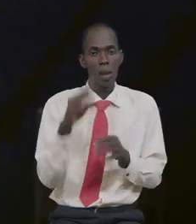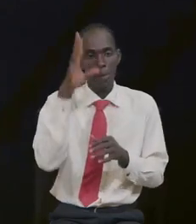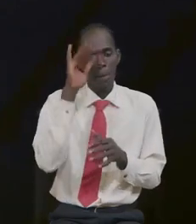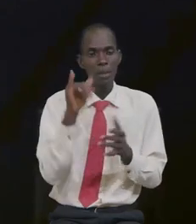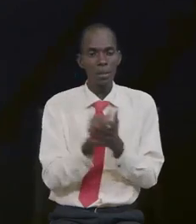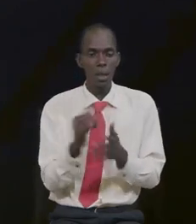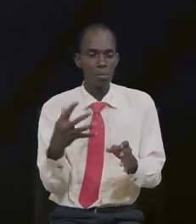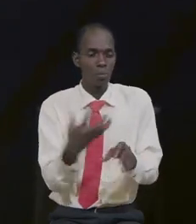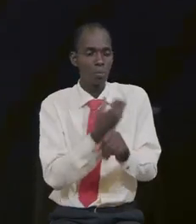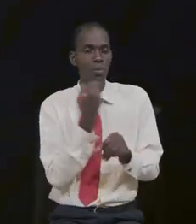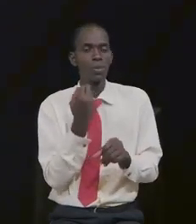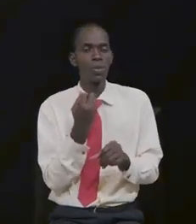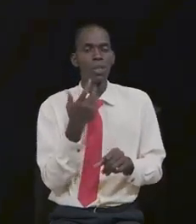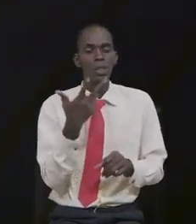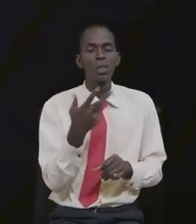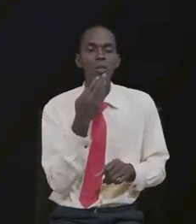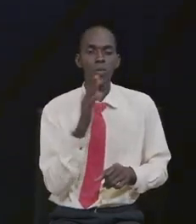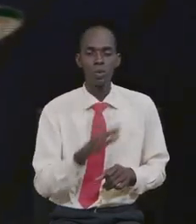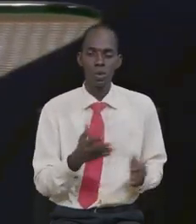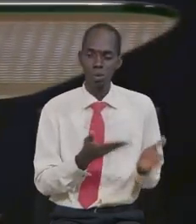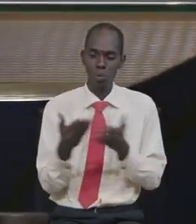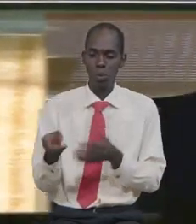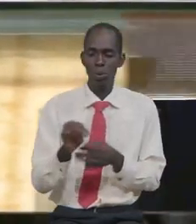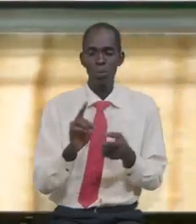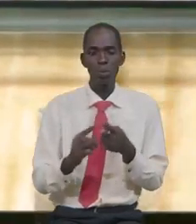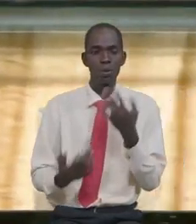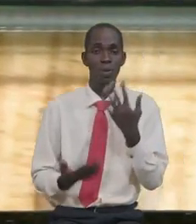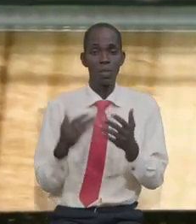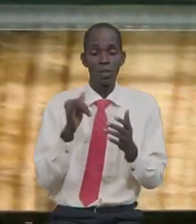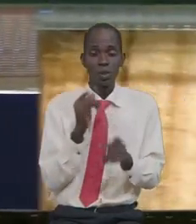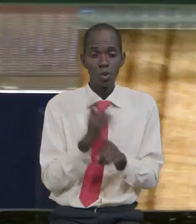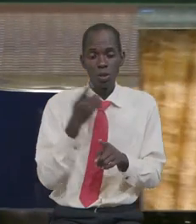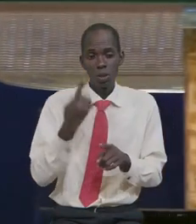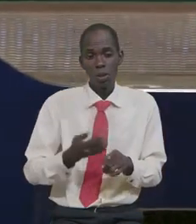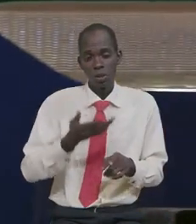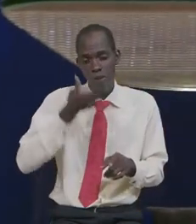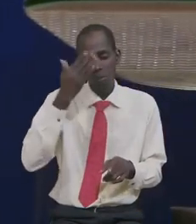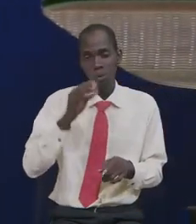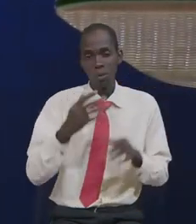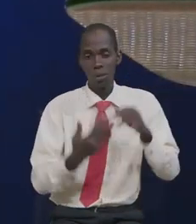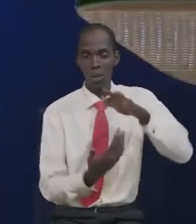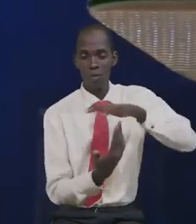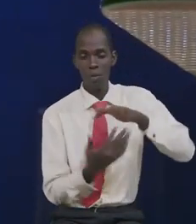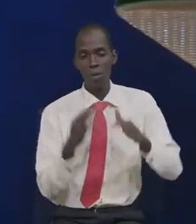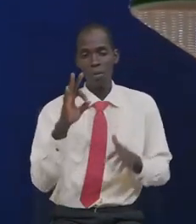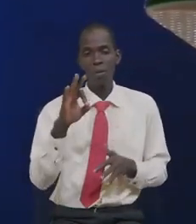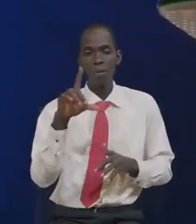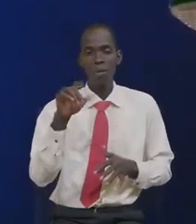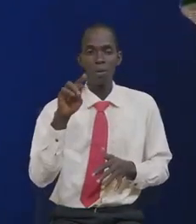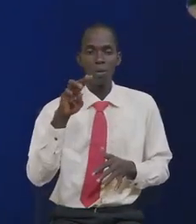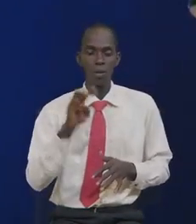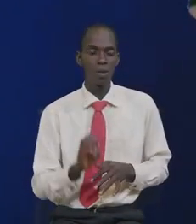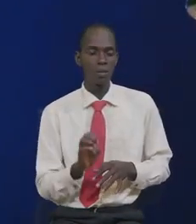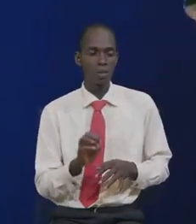Shadrach, Meshach, and Abednego. The flame of the fire slew those men. They